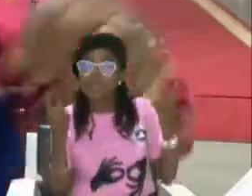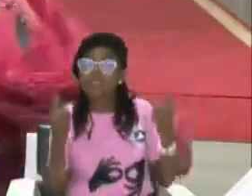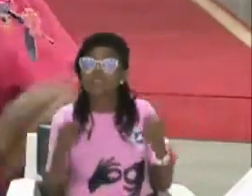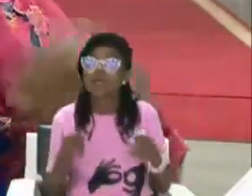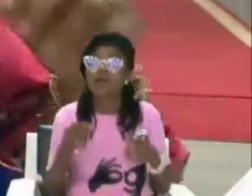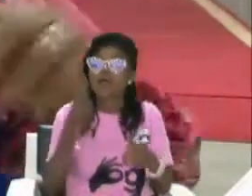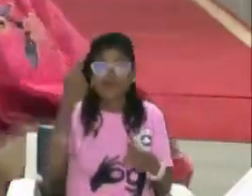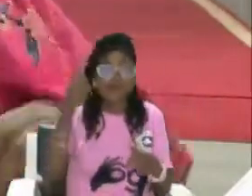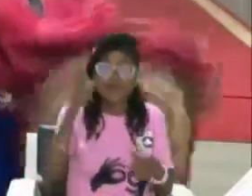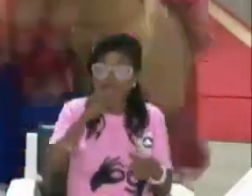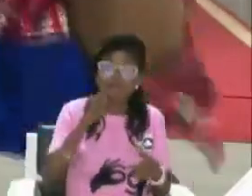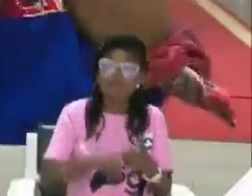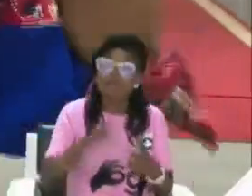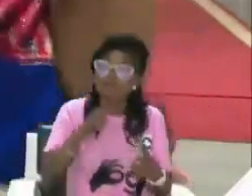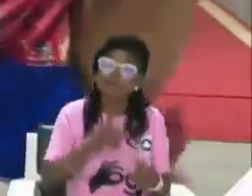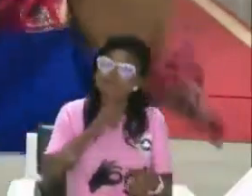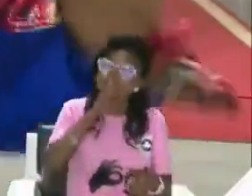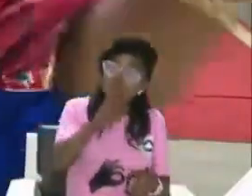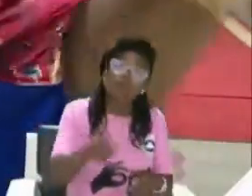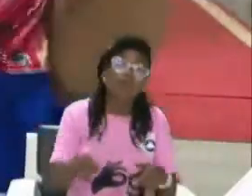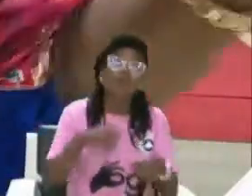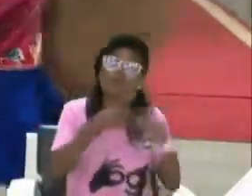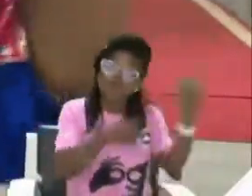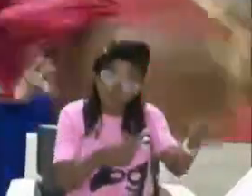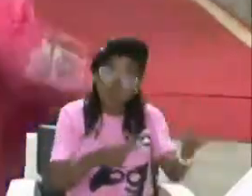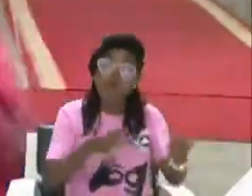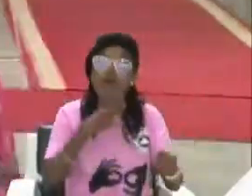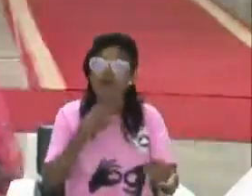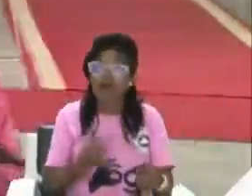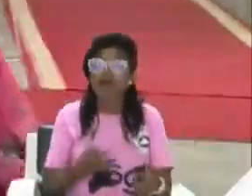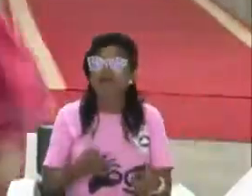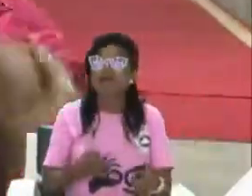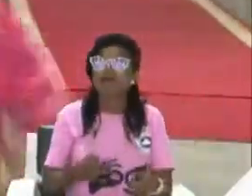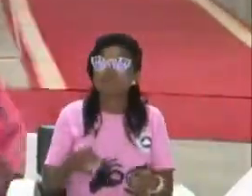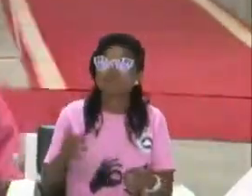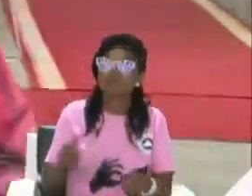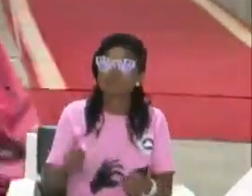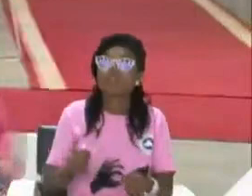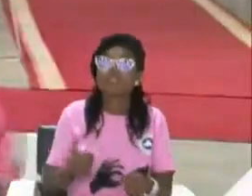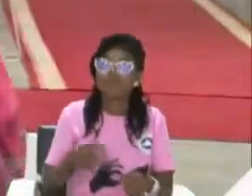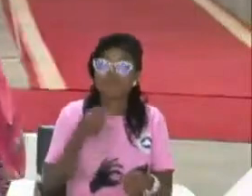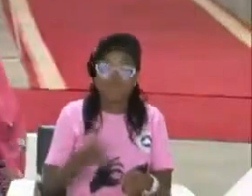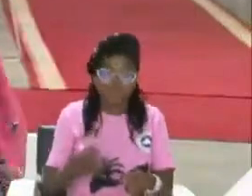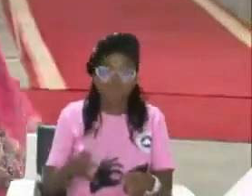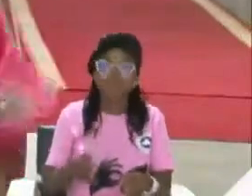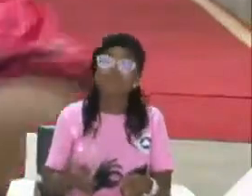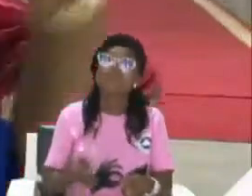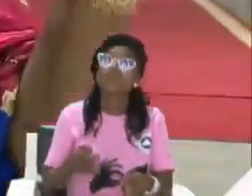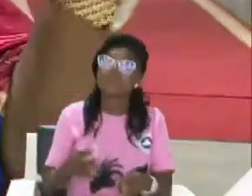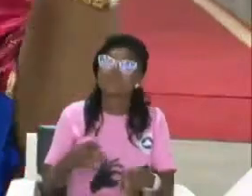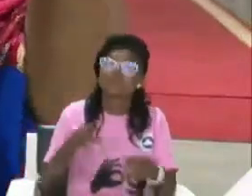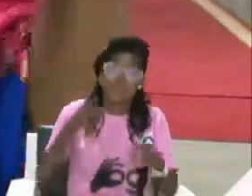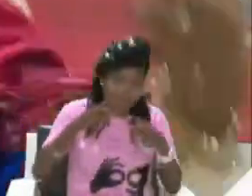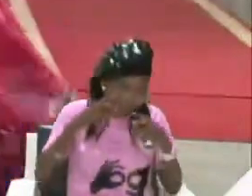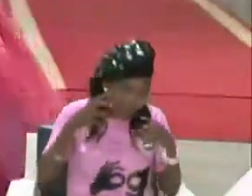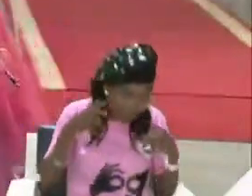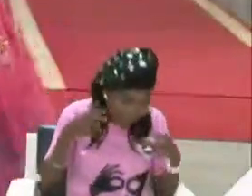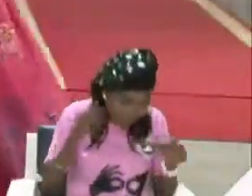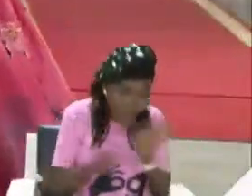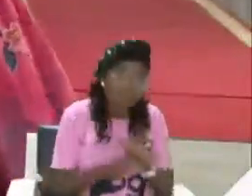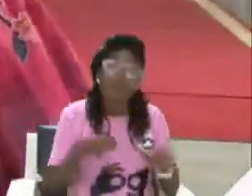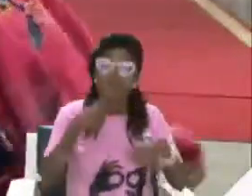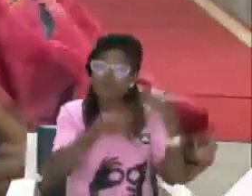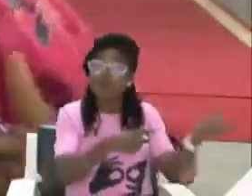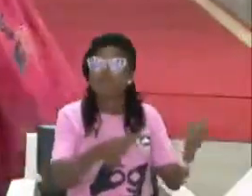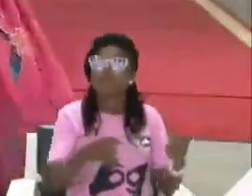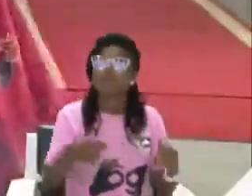for him to be very sure, we should go back and do transvaginal scan. Even if it is hidden, it will be seen. So we went back to the lab again.